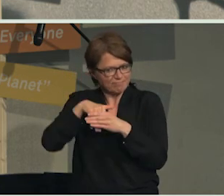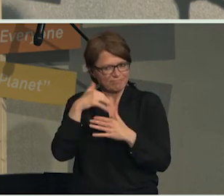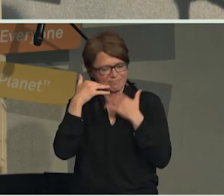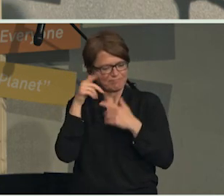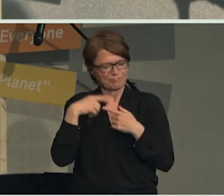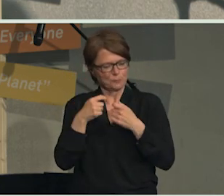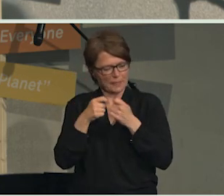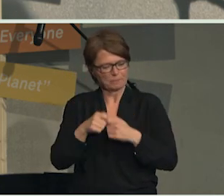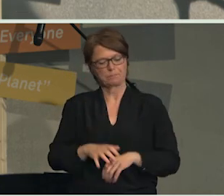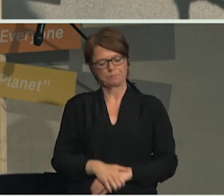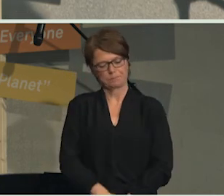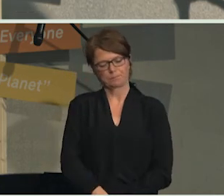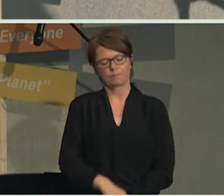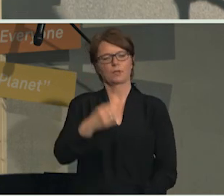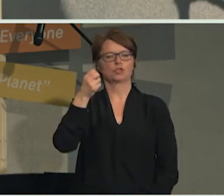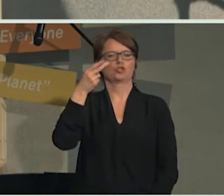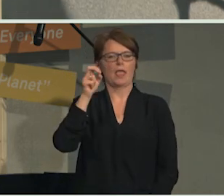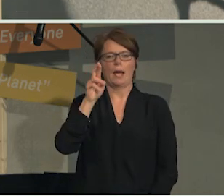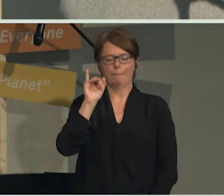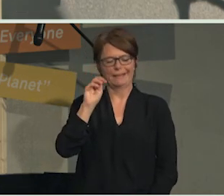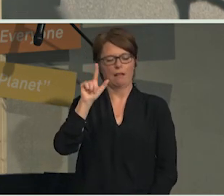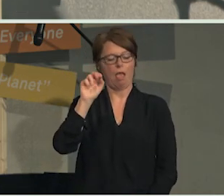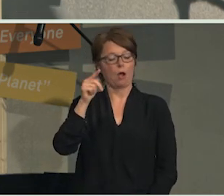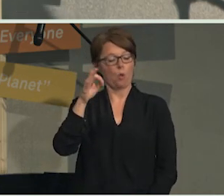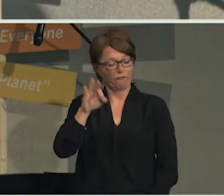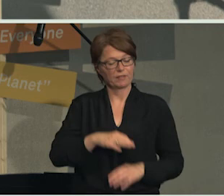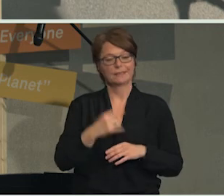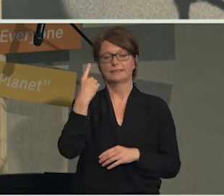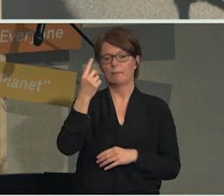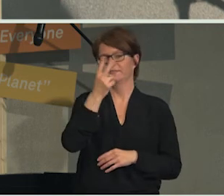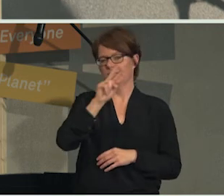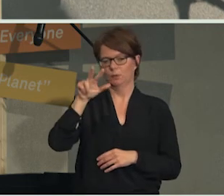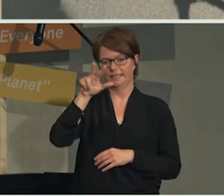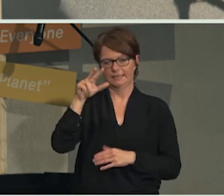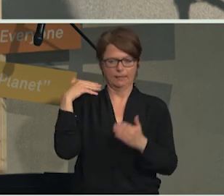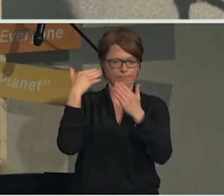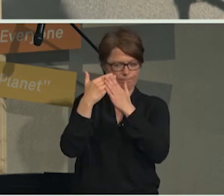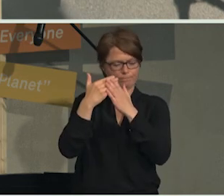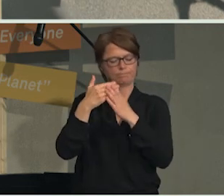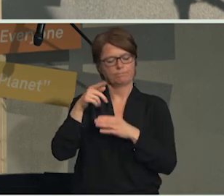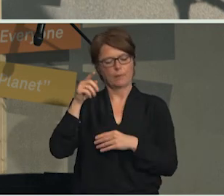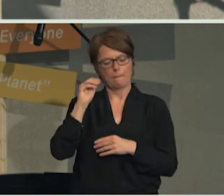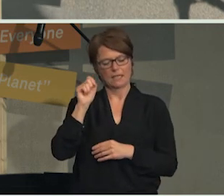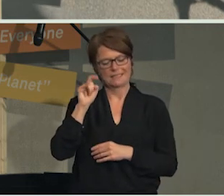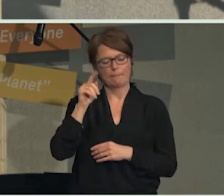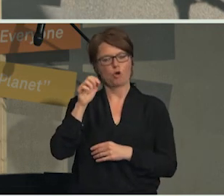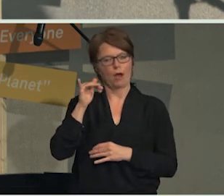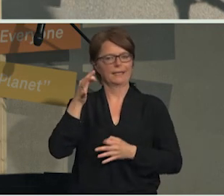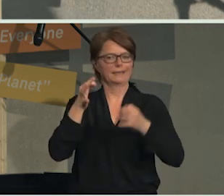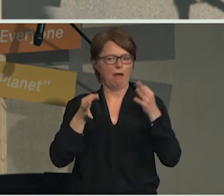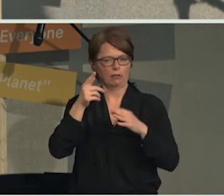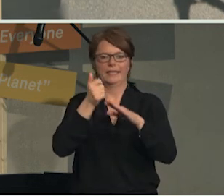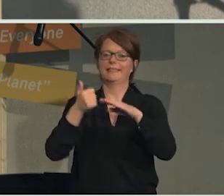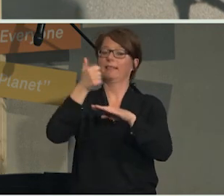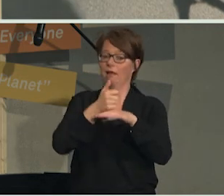also coined the term post-migrant theater. In her time as a director, the Maxim Gorky Theater has been awarded twice as best theater